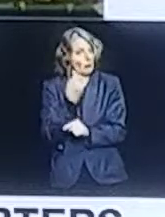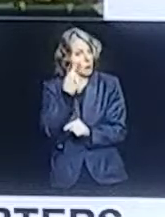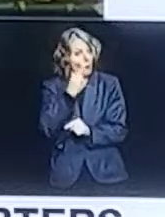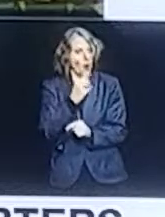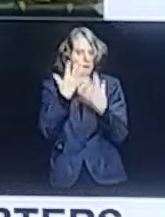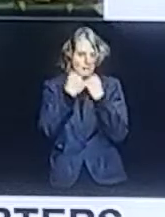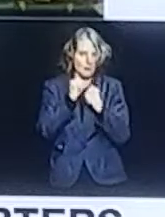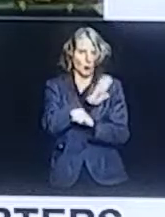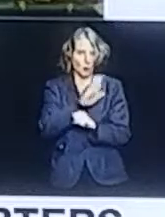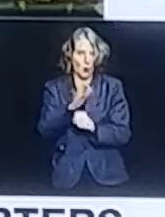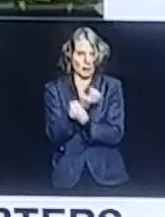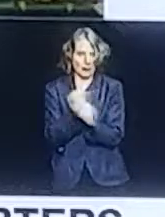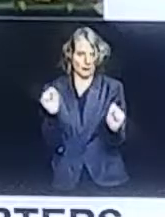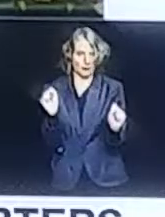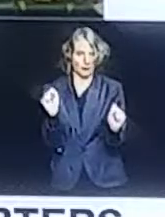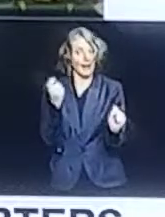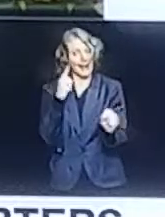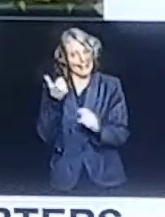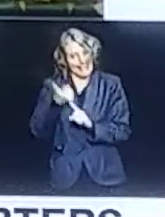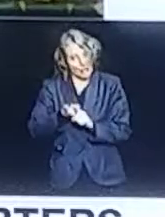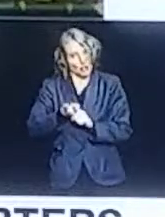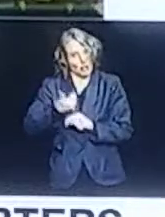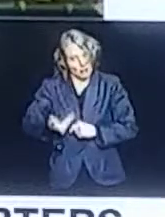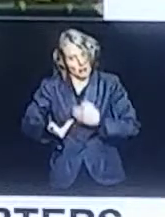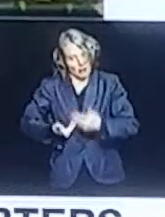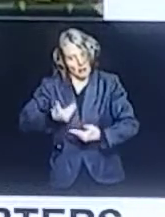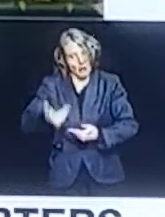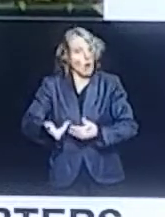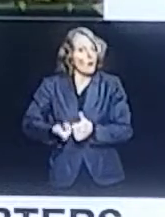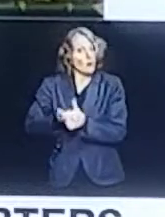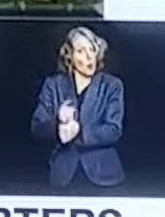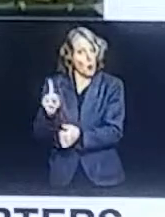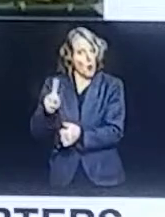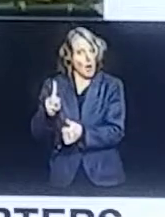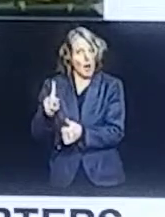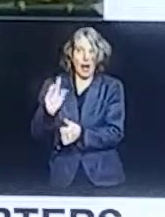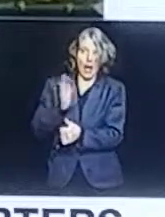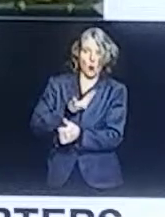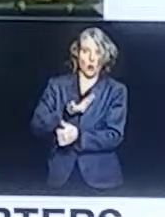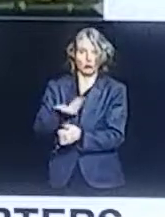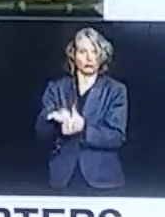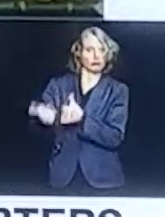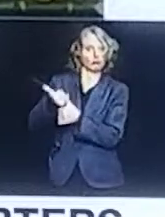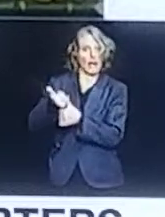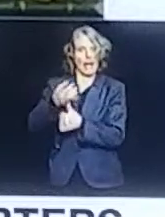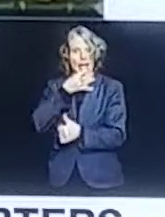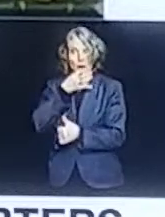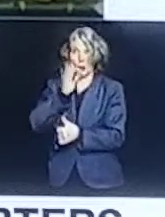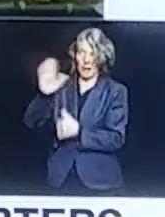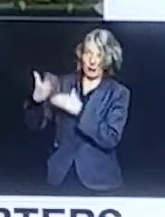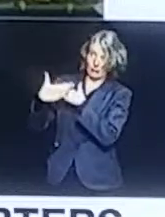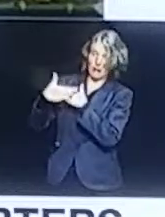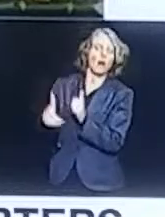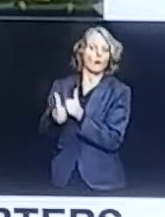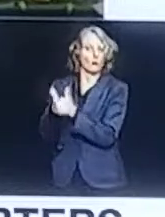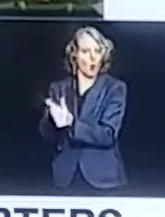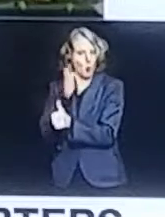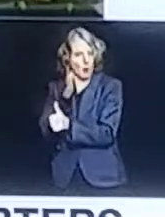safe. Every step of the way, we're going to be informed by the recommendations of our experts and of public